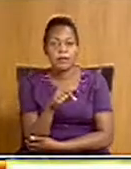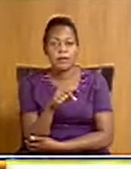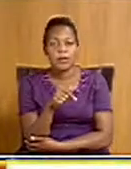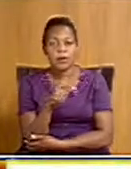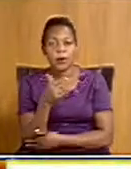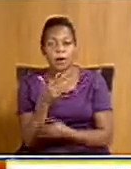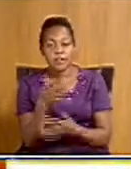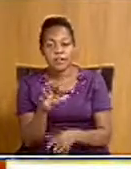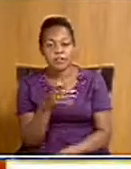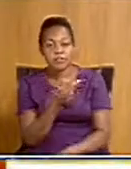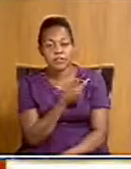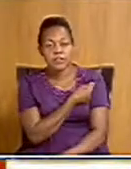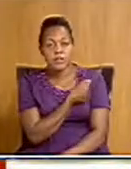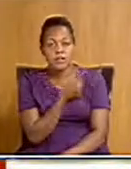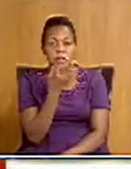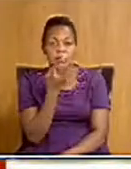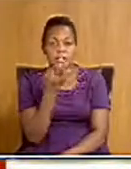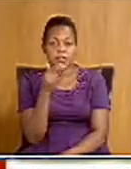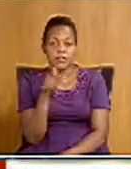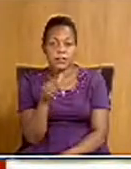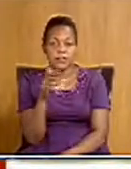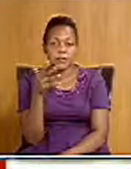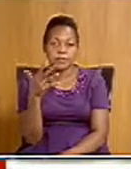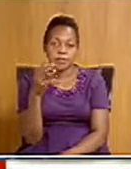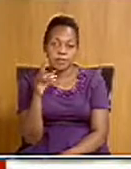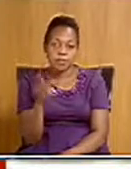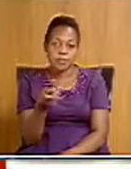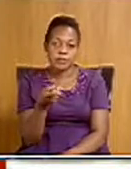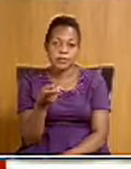we have so far vaccinated 375,000